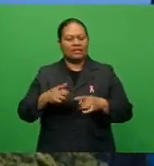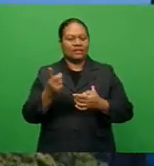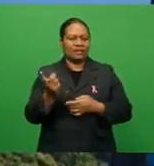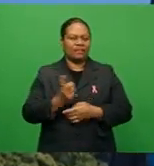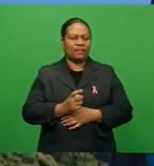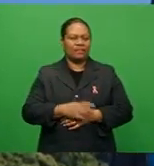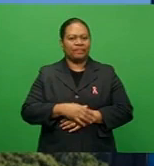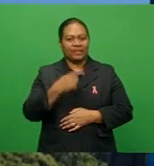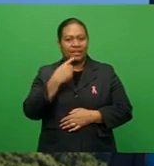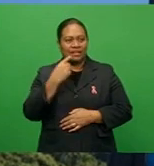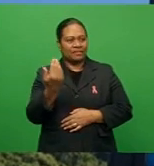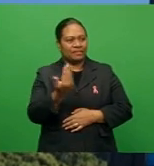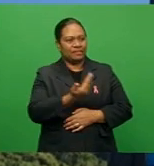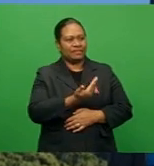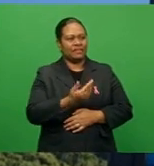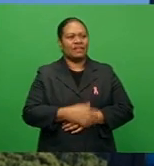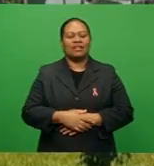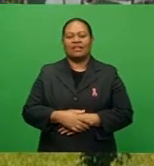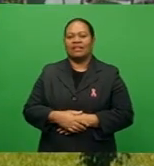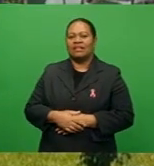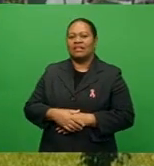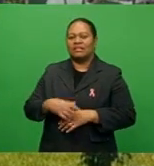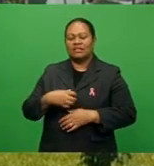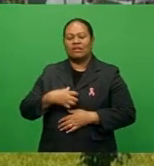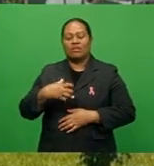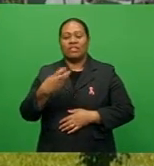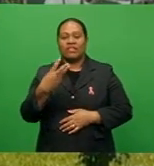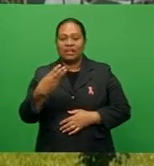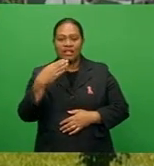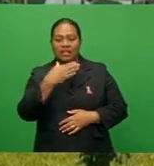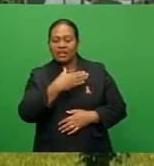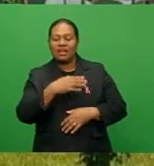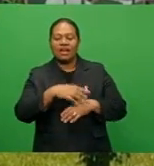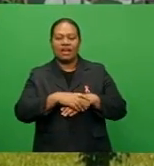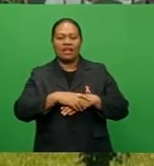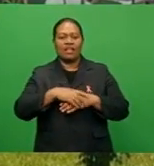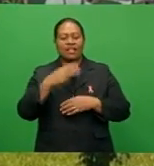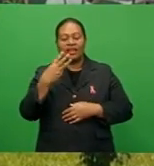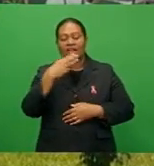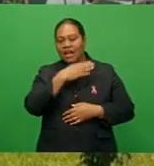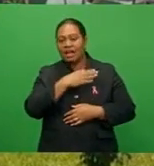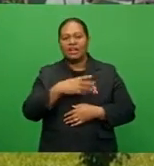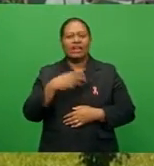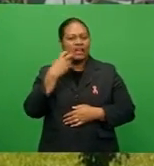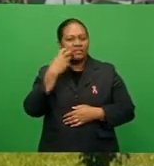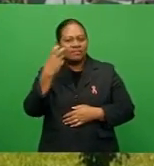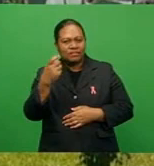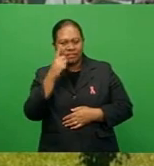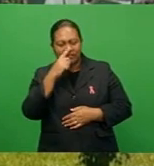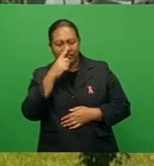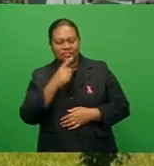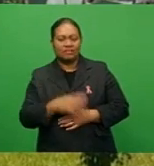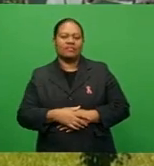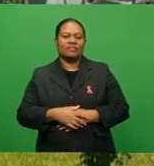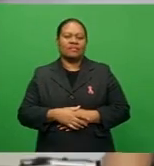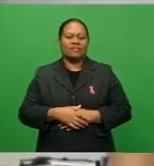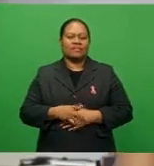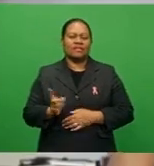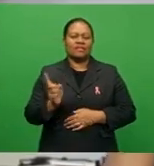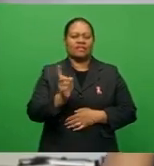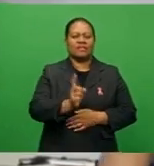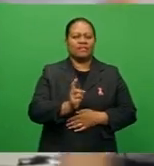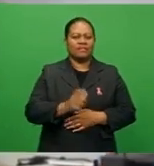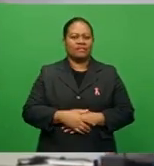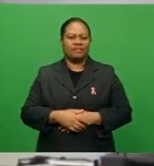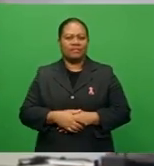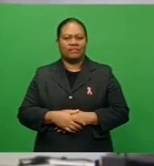Cruisers Retreat based along Coral Coast has had more than 300 guests since the launch of Love Our Local campaign 4 months ago. Yes, it